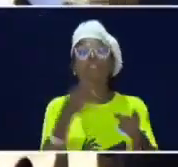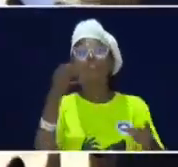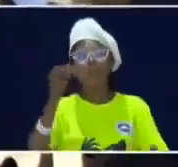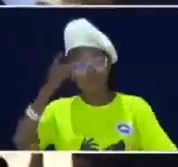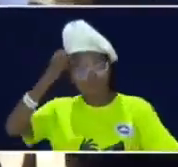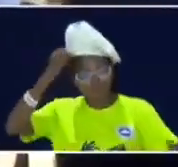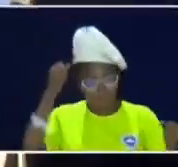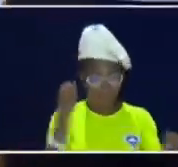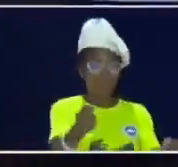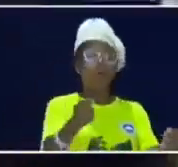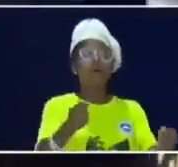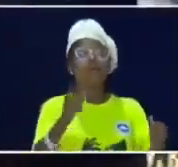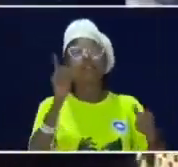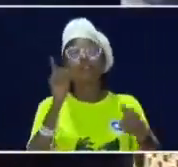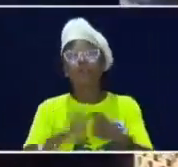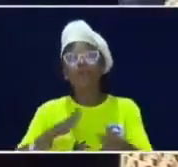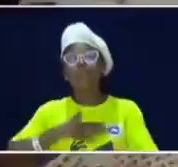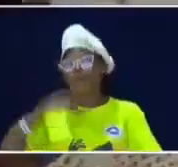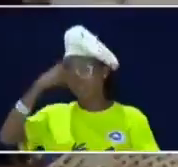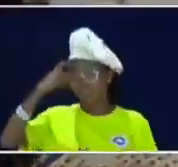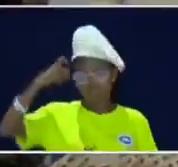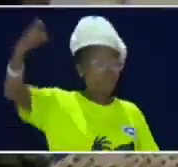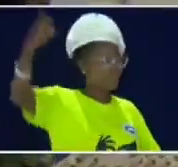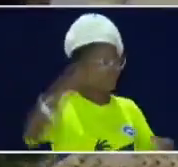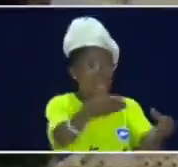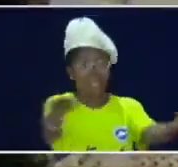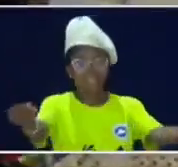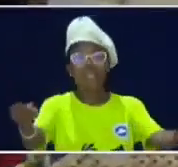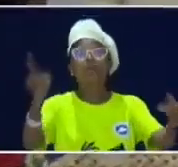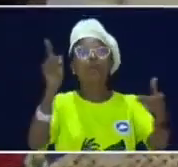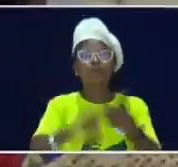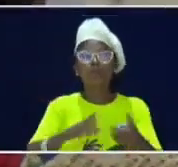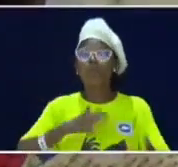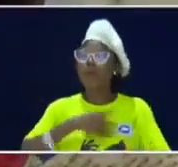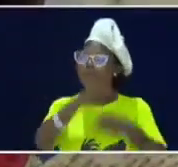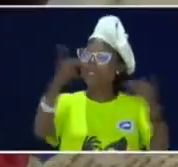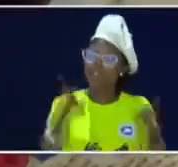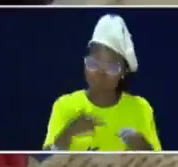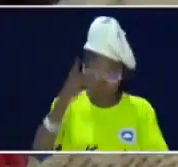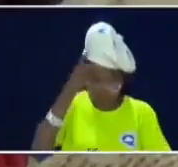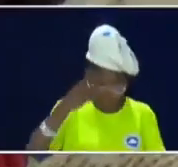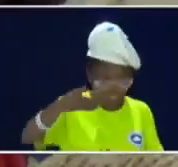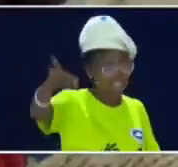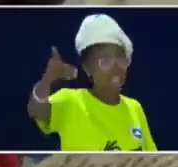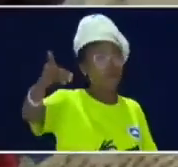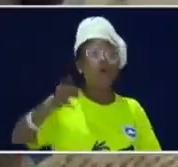Carry me to my dreamland. Carry me to my place of destiny.